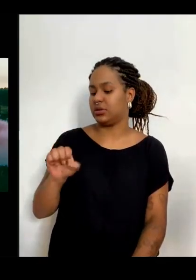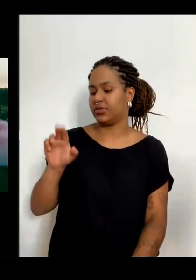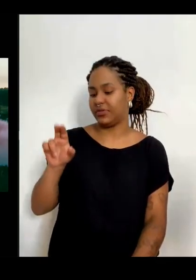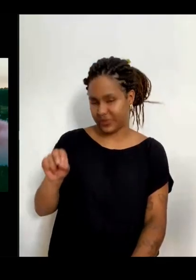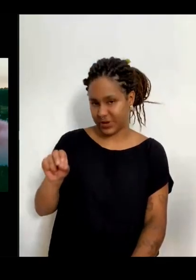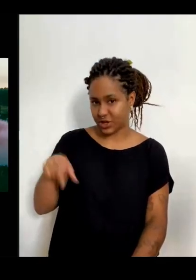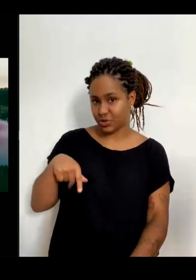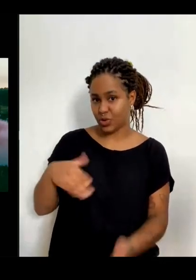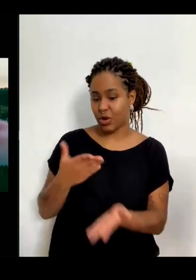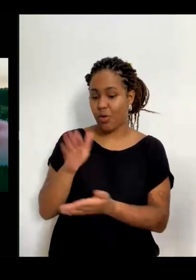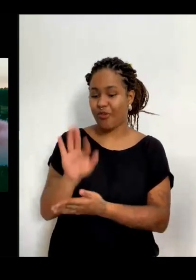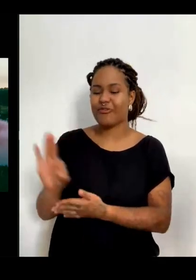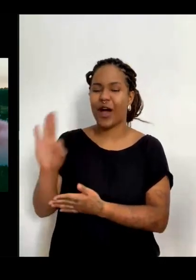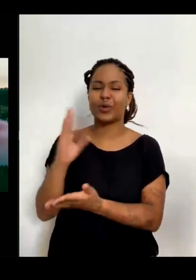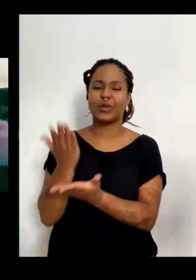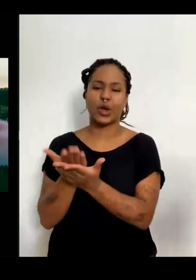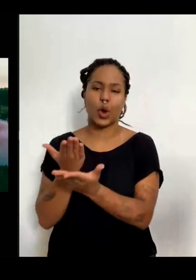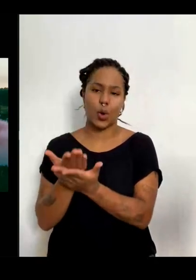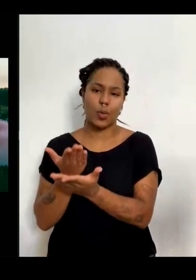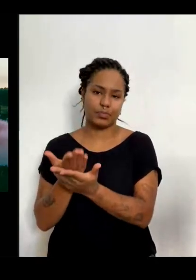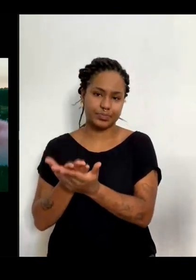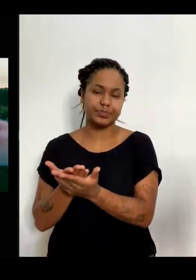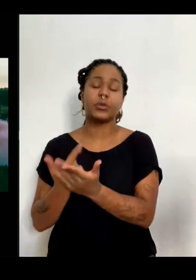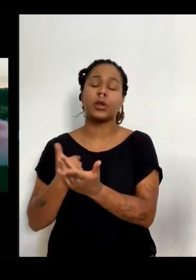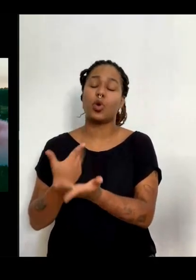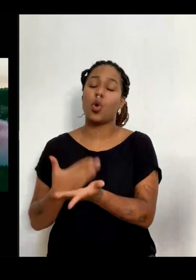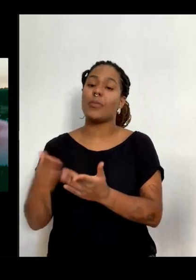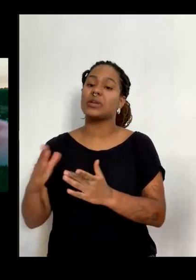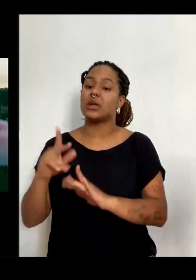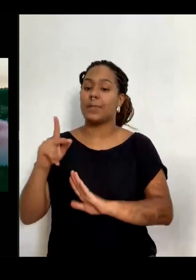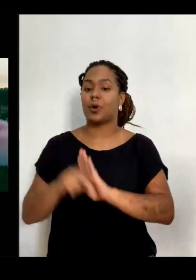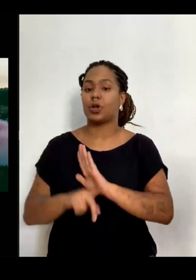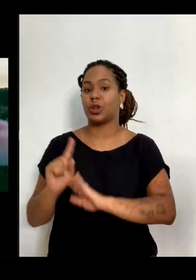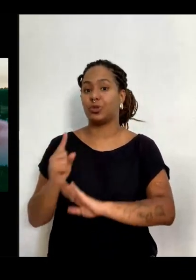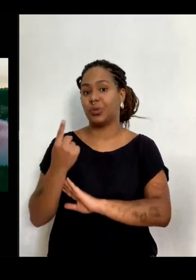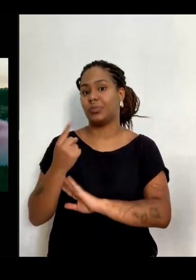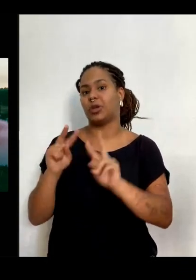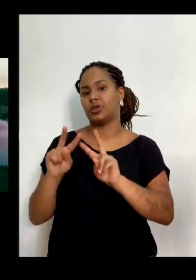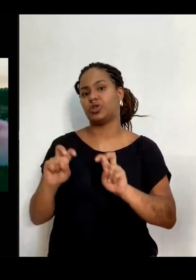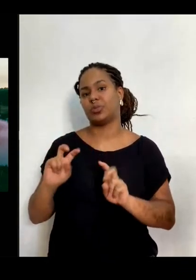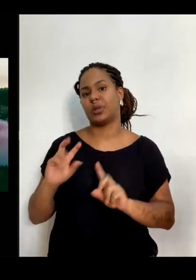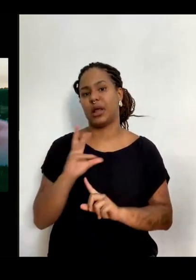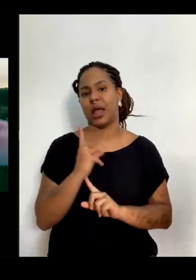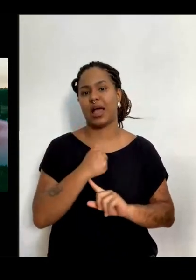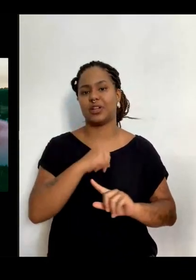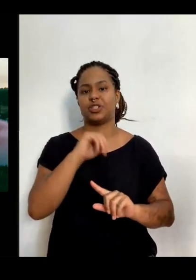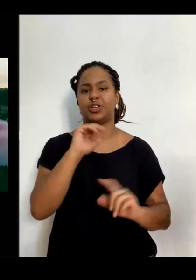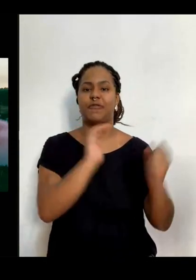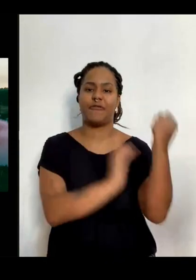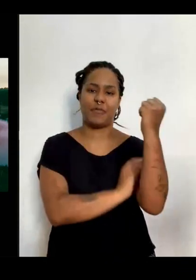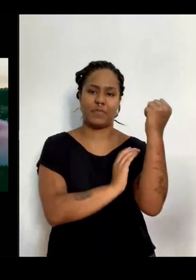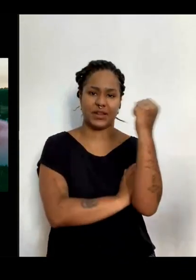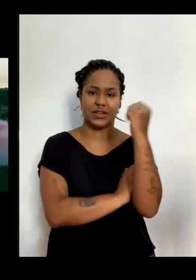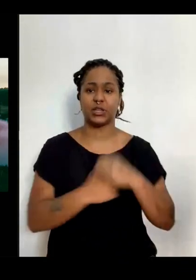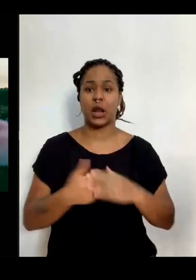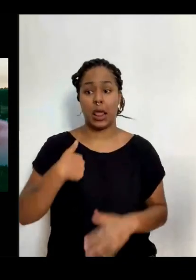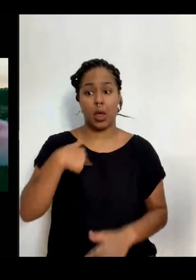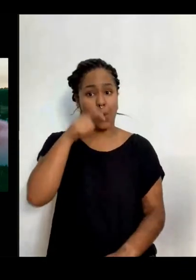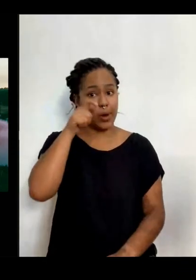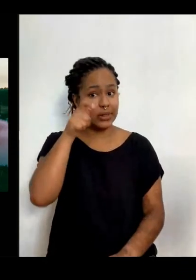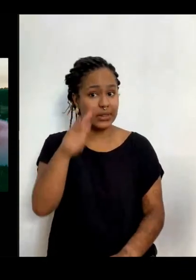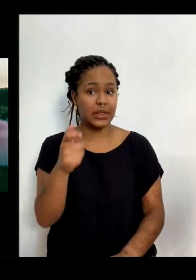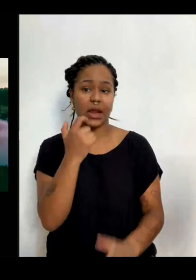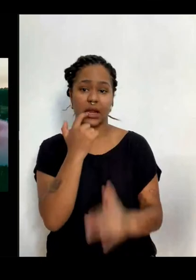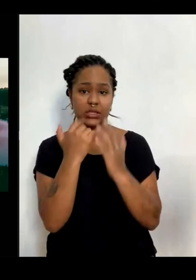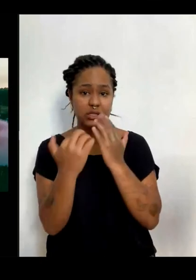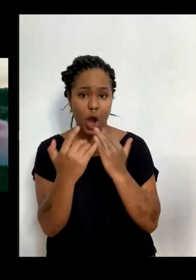see from both of these I was very interested not only in color and smoke but internal